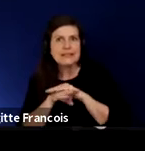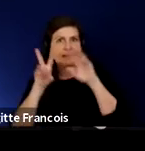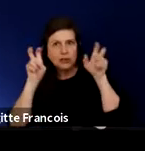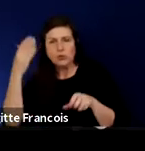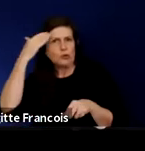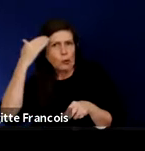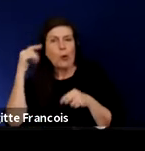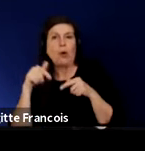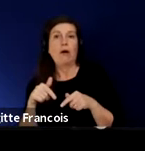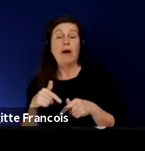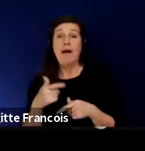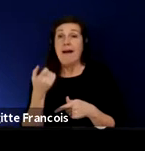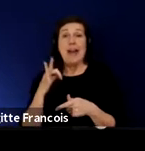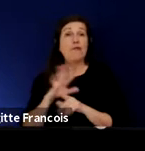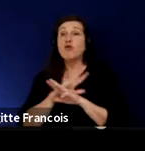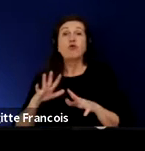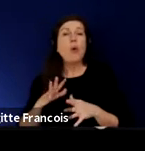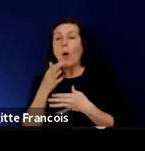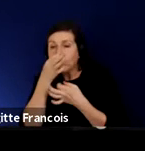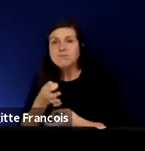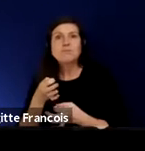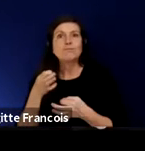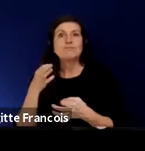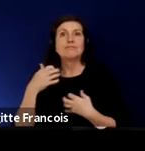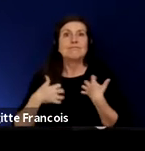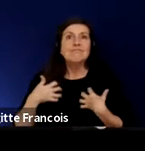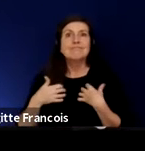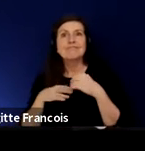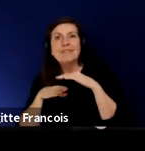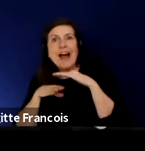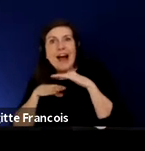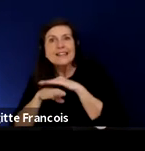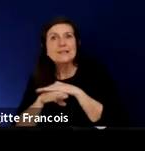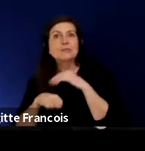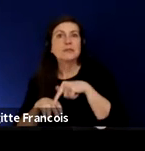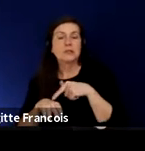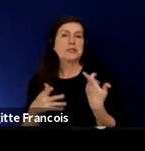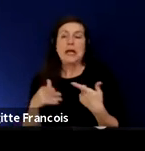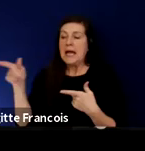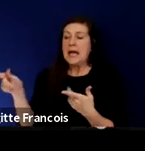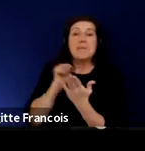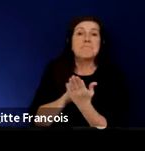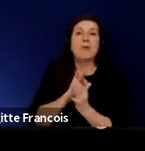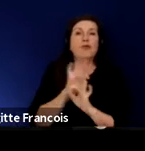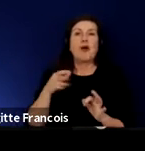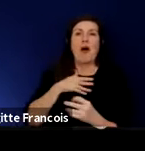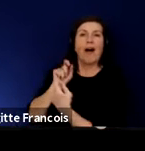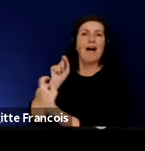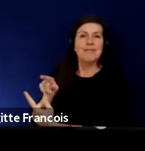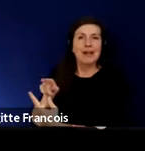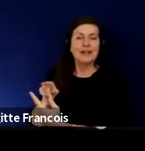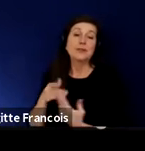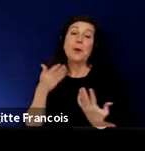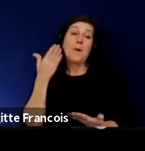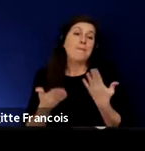them in our mailing lists, and they wouldn't open mails from us. So if anything, I would say these numbers are too